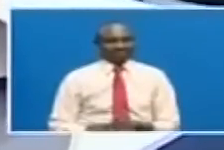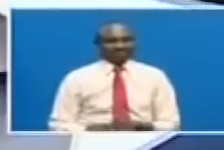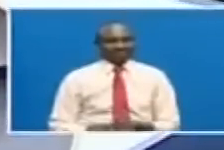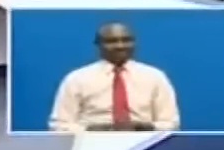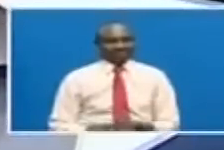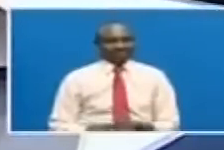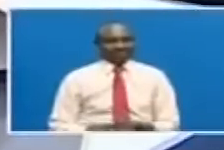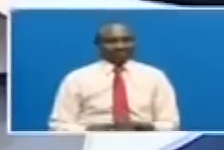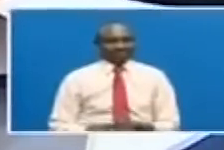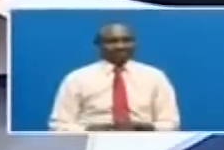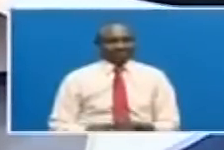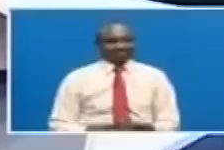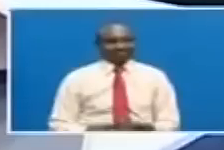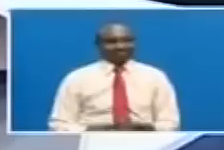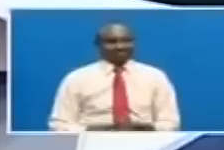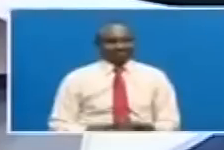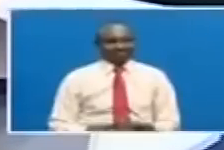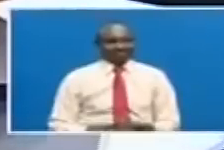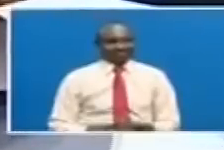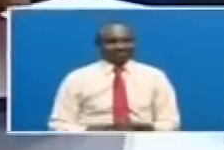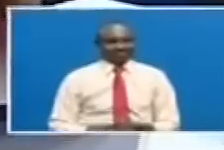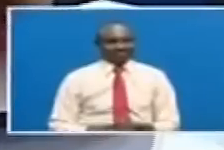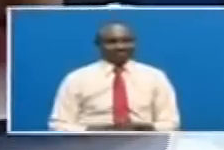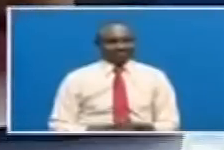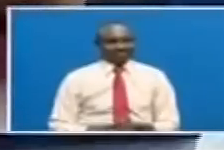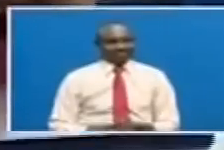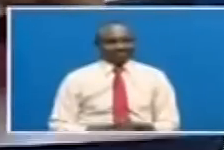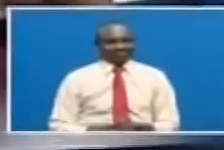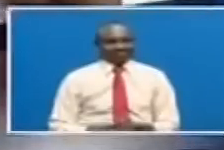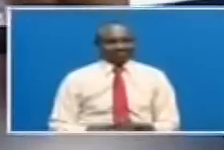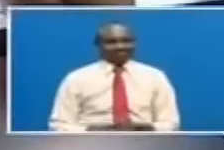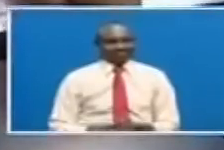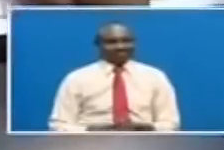unanifurahisha roho, Betty,